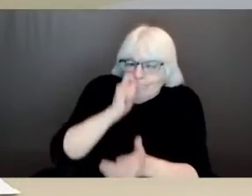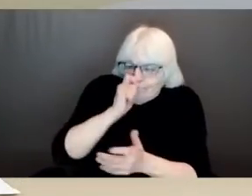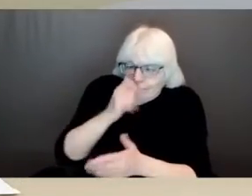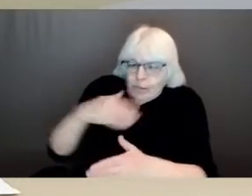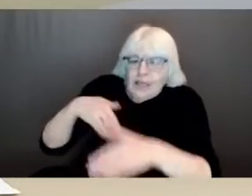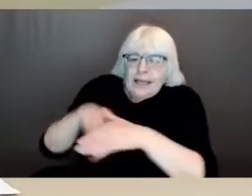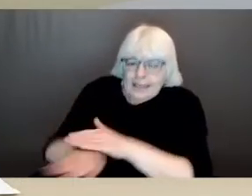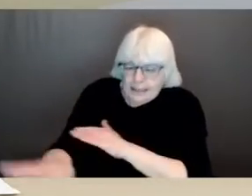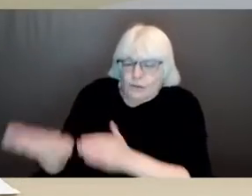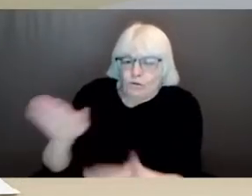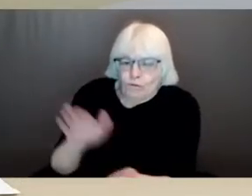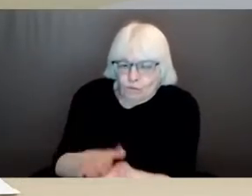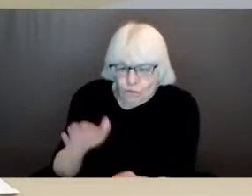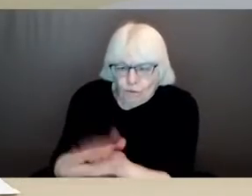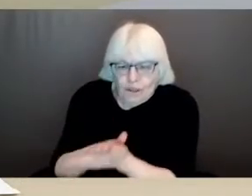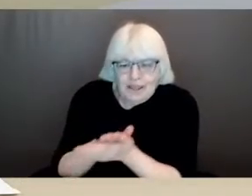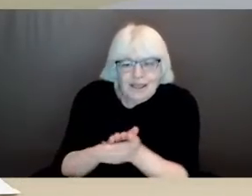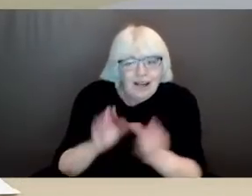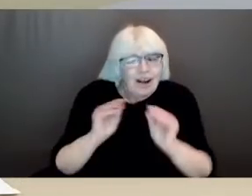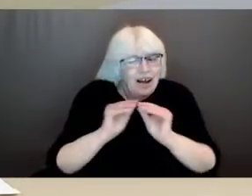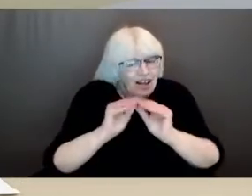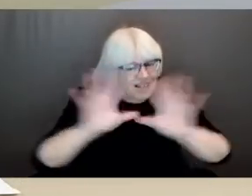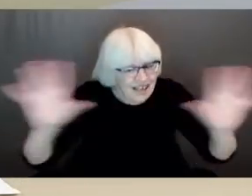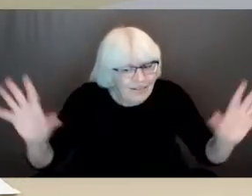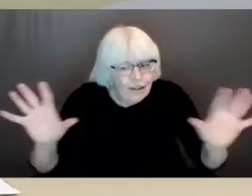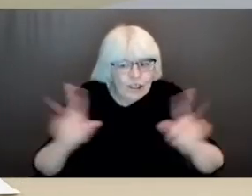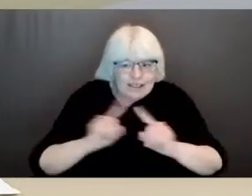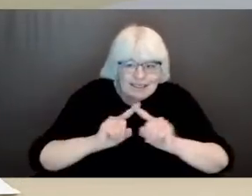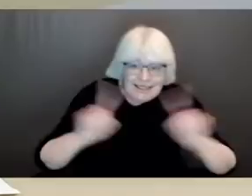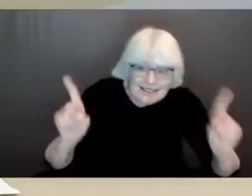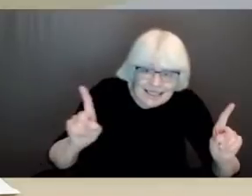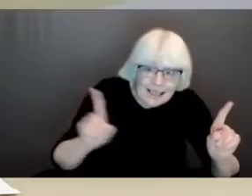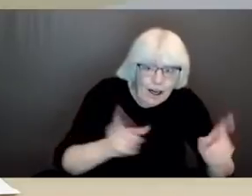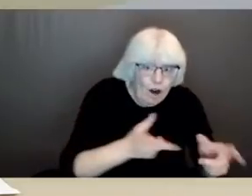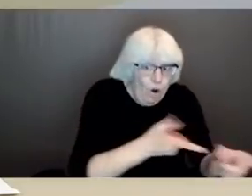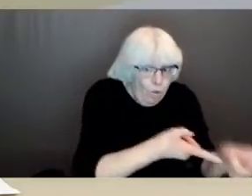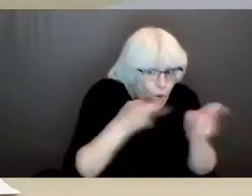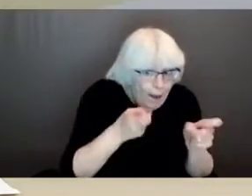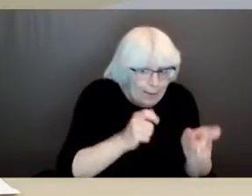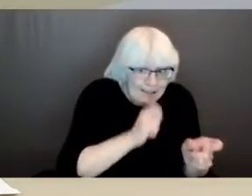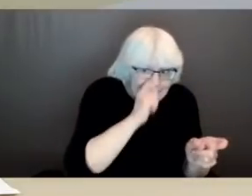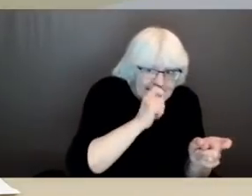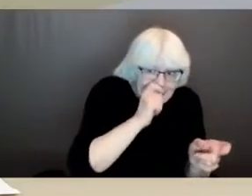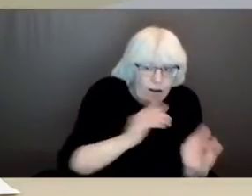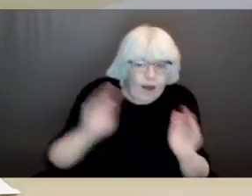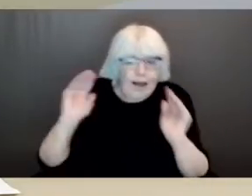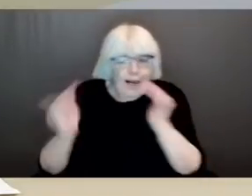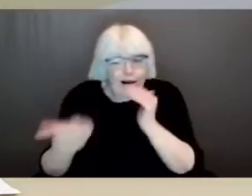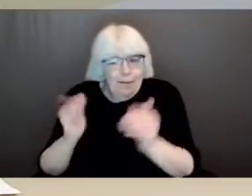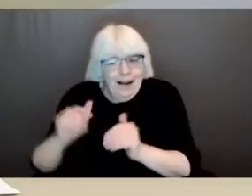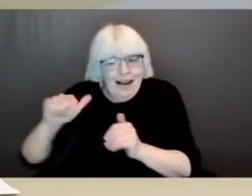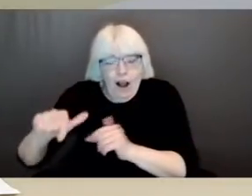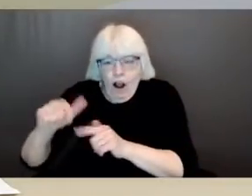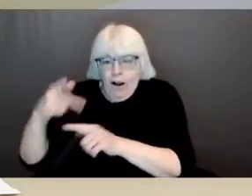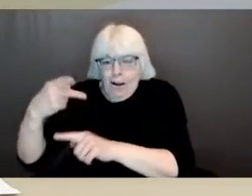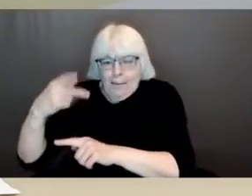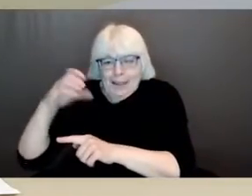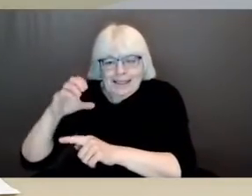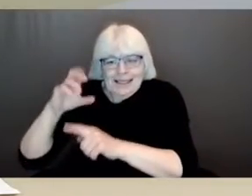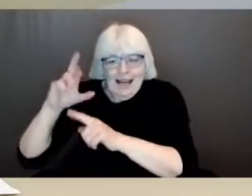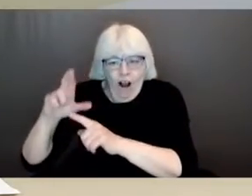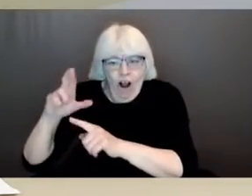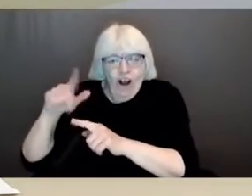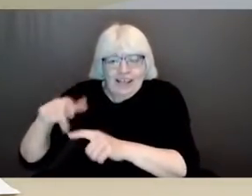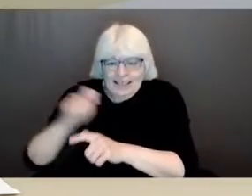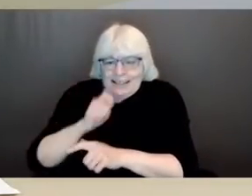the difference between rapid antigen tests and lab-based PCR tests. And we've been asked questions about these types